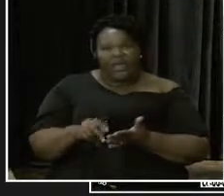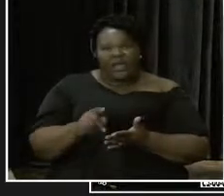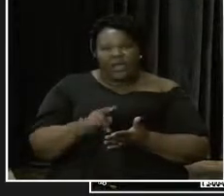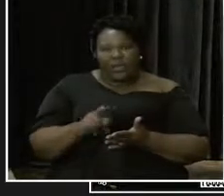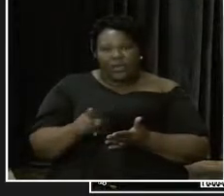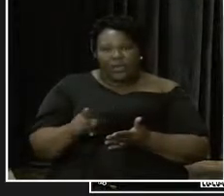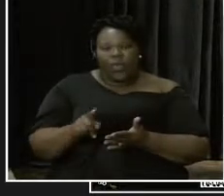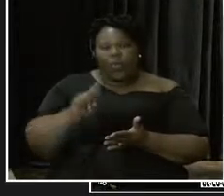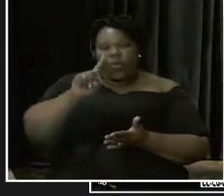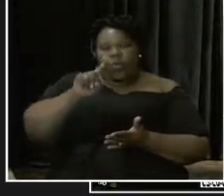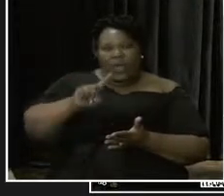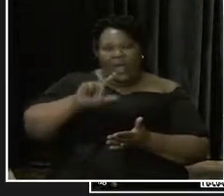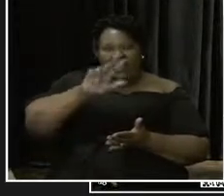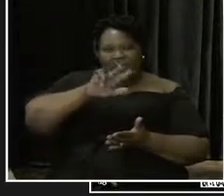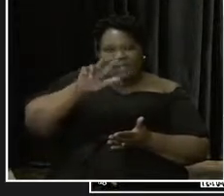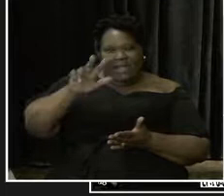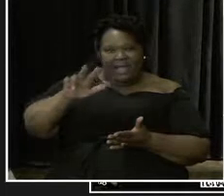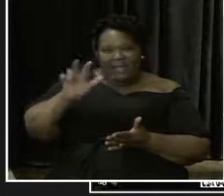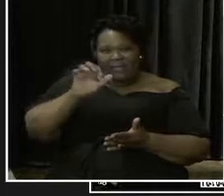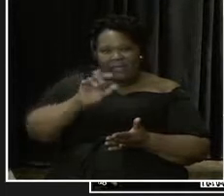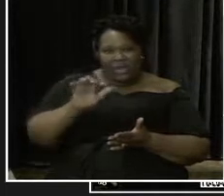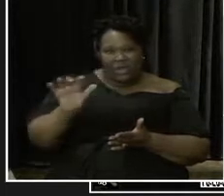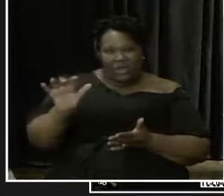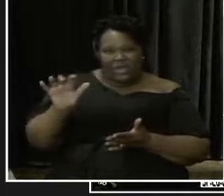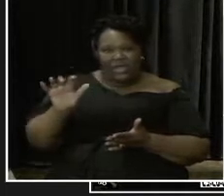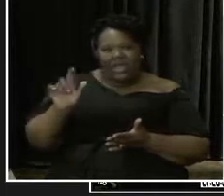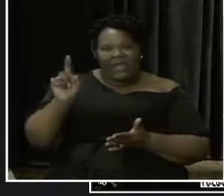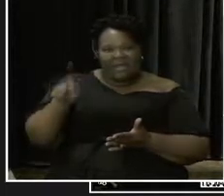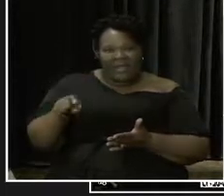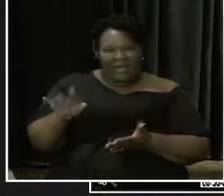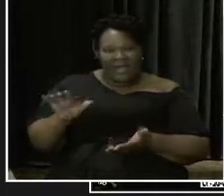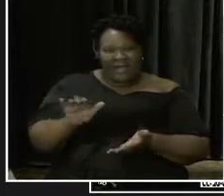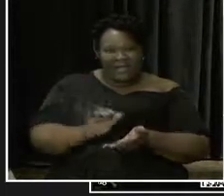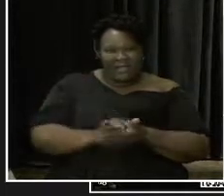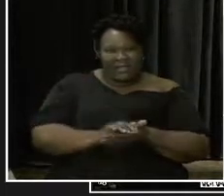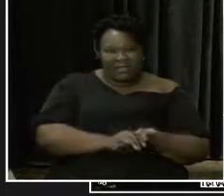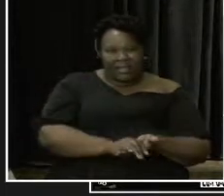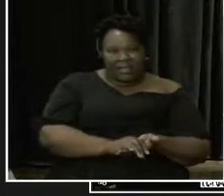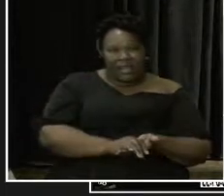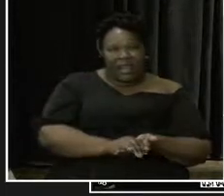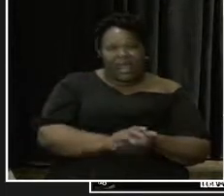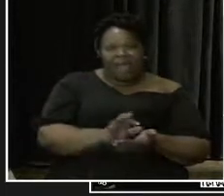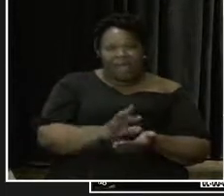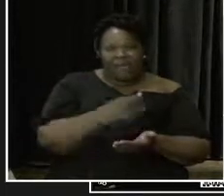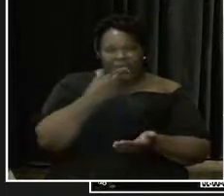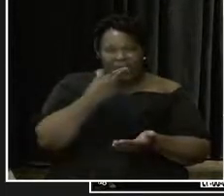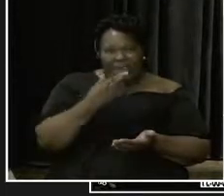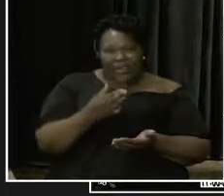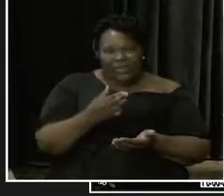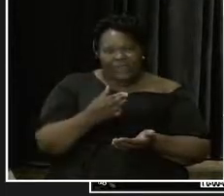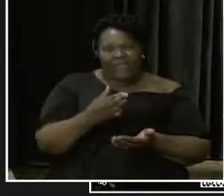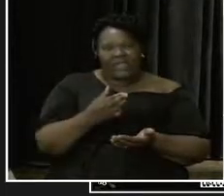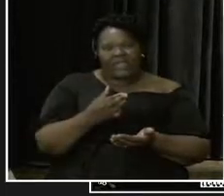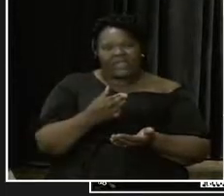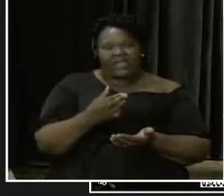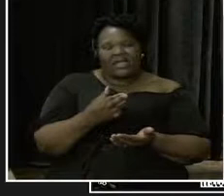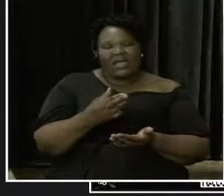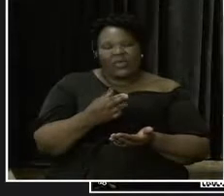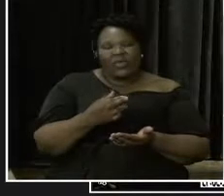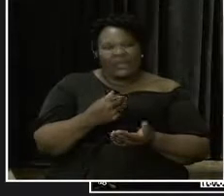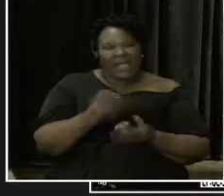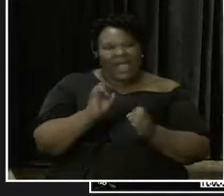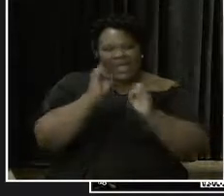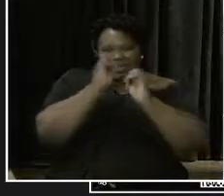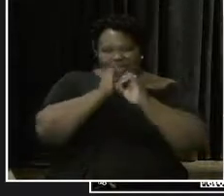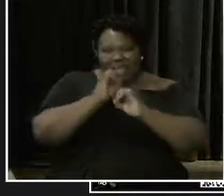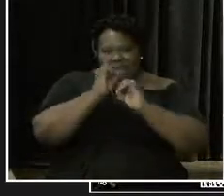that the 188 million rand will be secured, yet your report clearly states that you're almost half that amount short. It has not